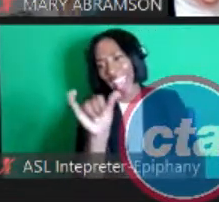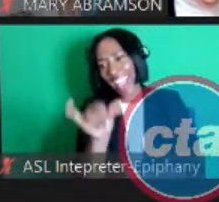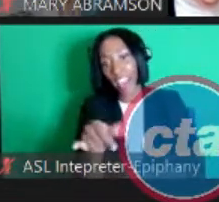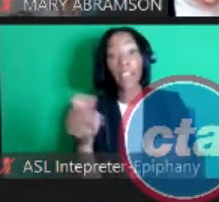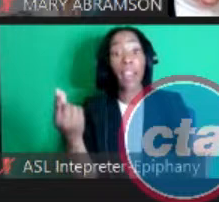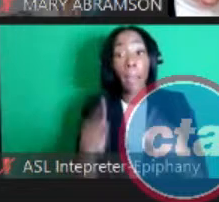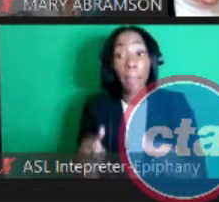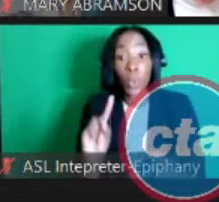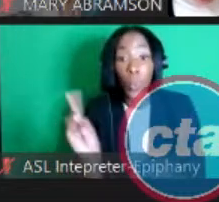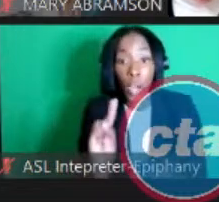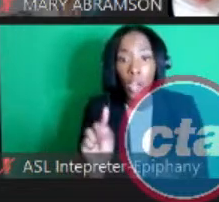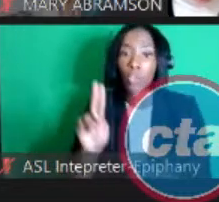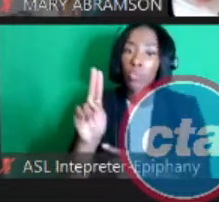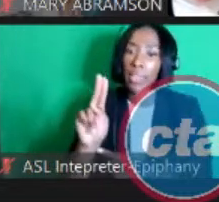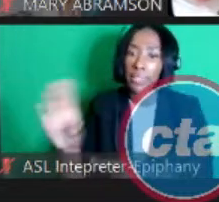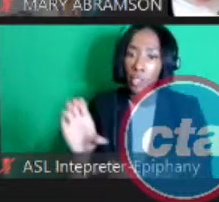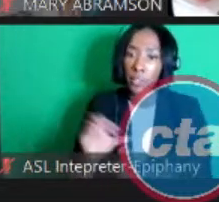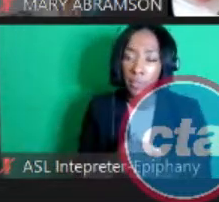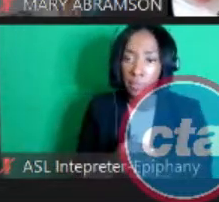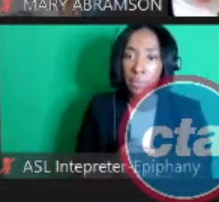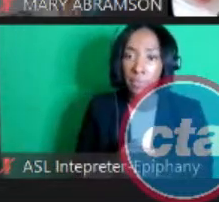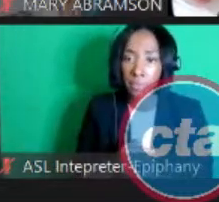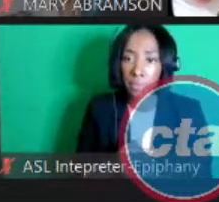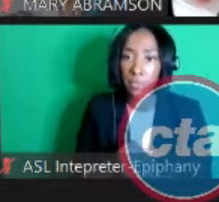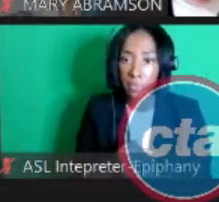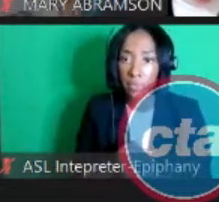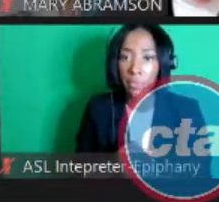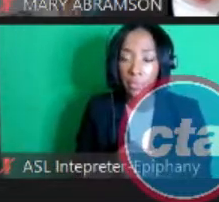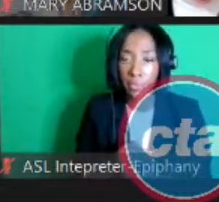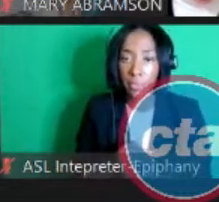happening at the United Center.